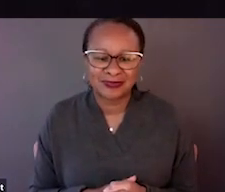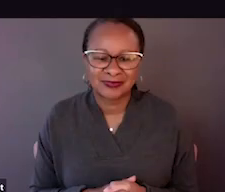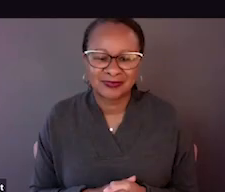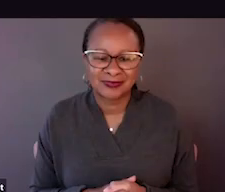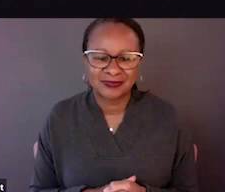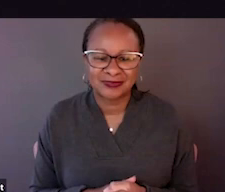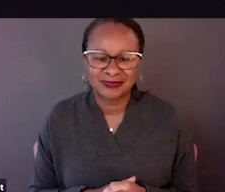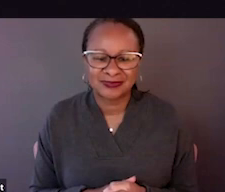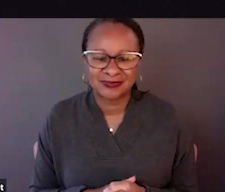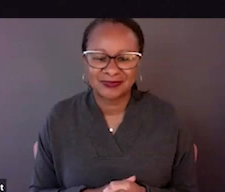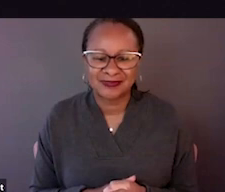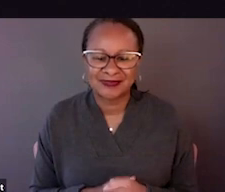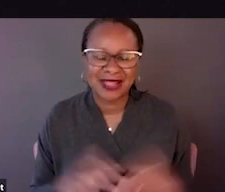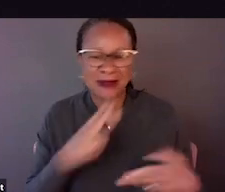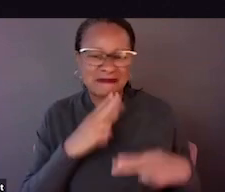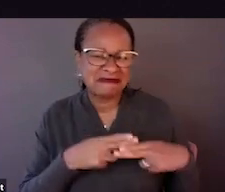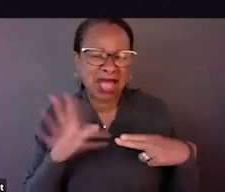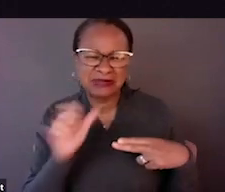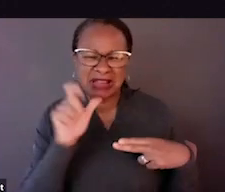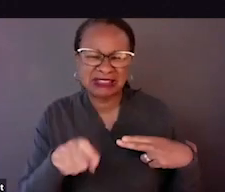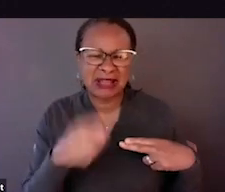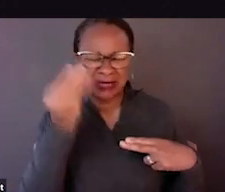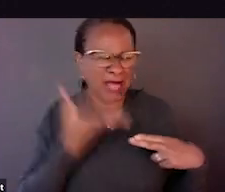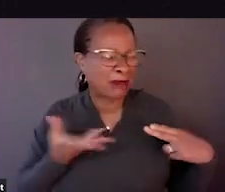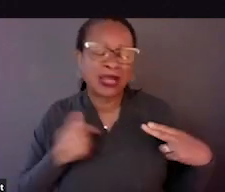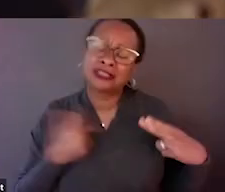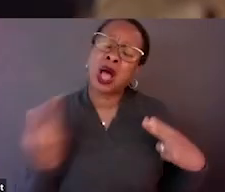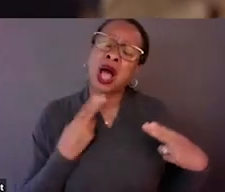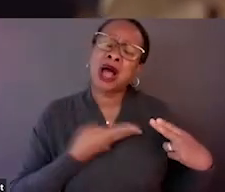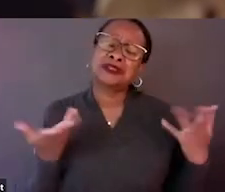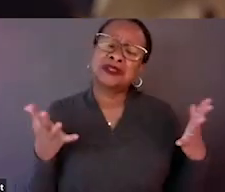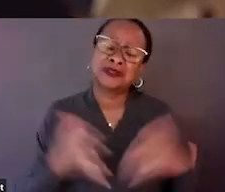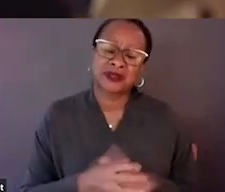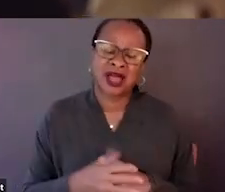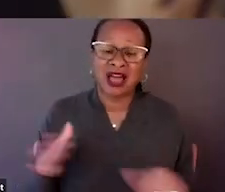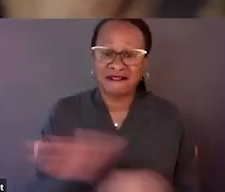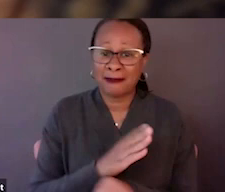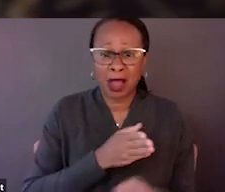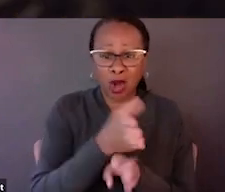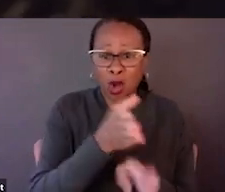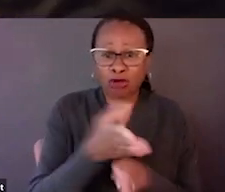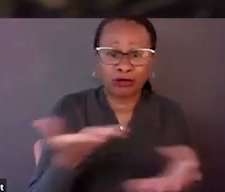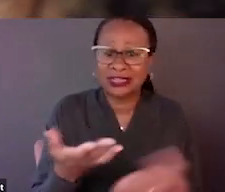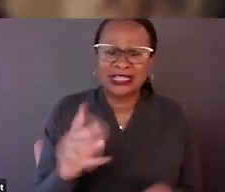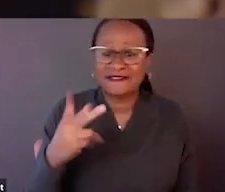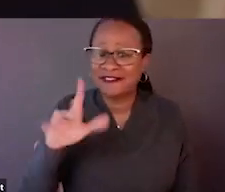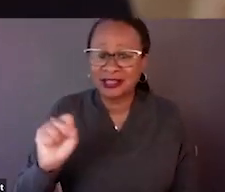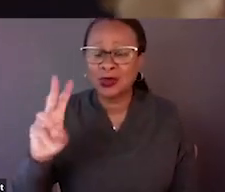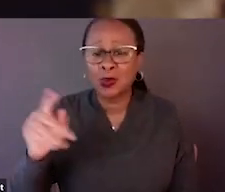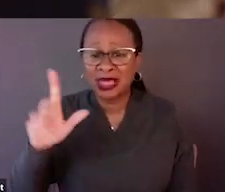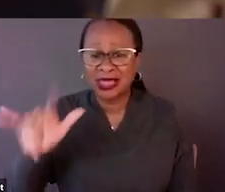I don't know. I didn't mention no name. I'm not going to tell nobody. It's just us, I mean, right? I feel like my whole career is a Phyllis Wheatley moment, you know,